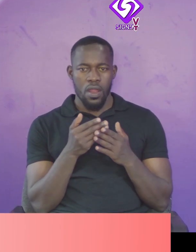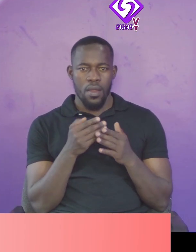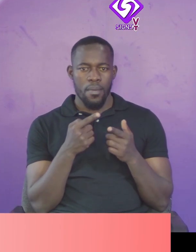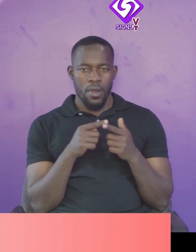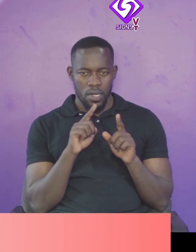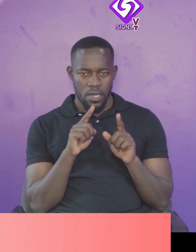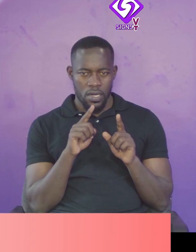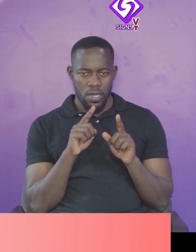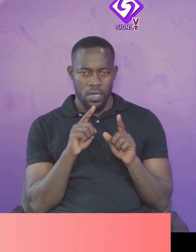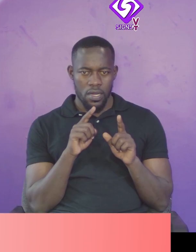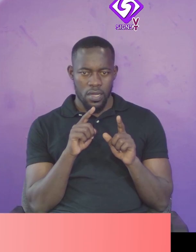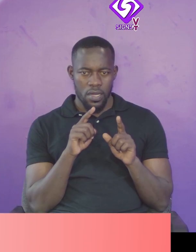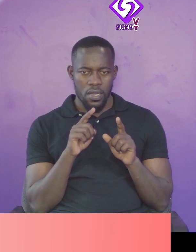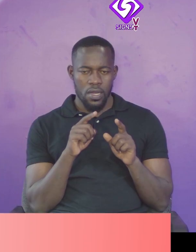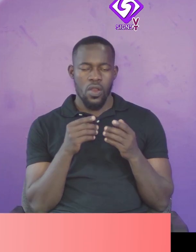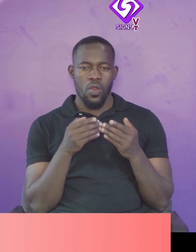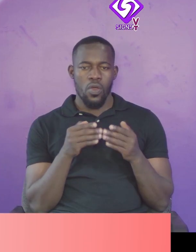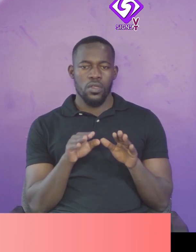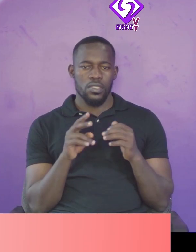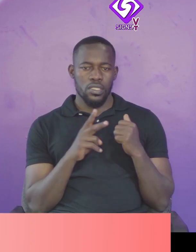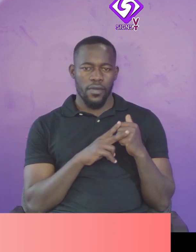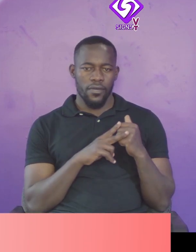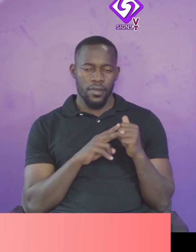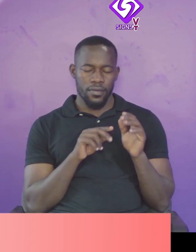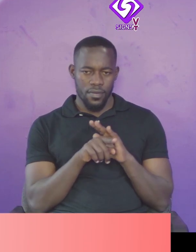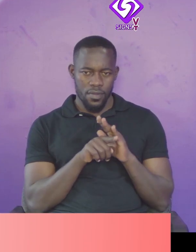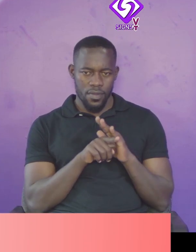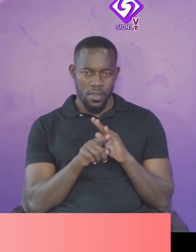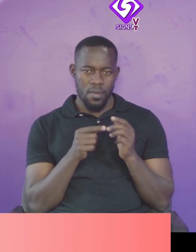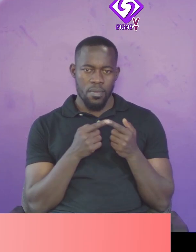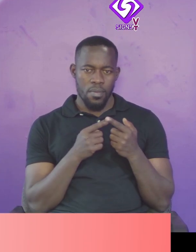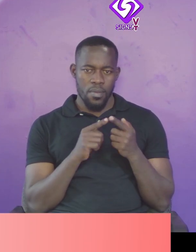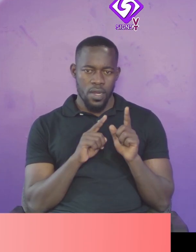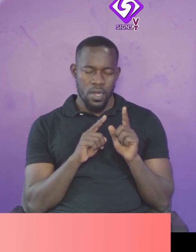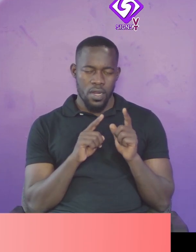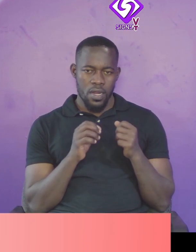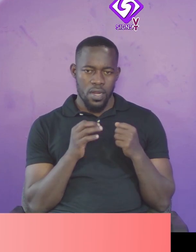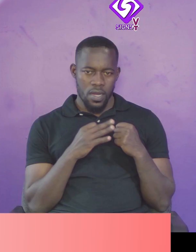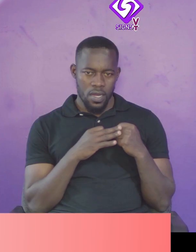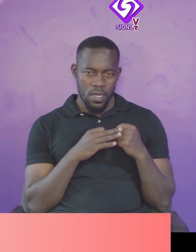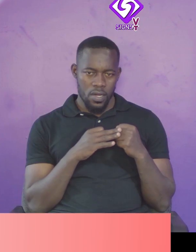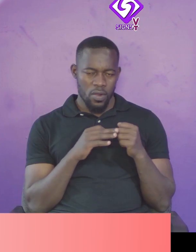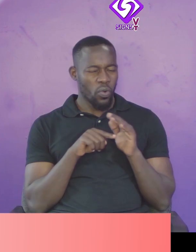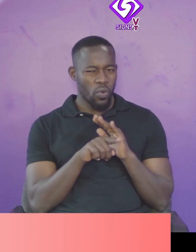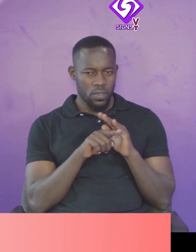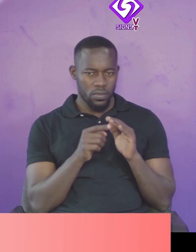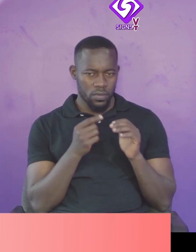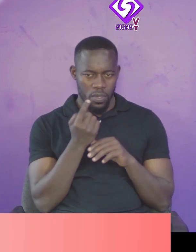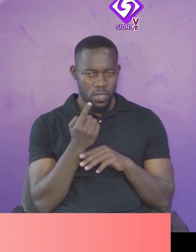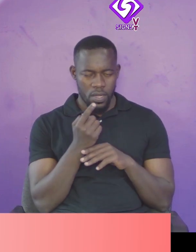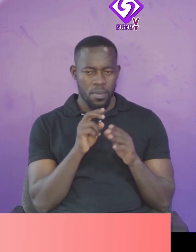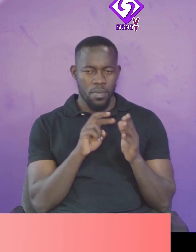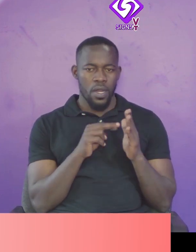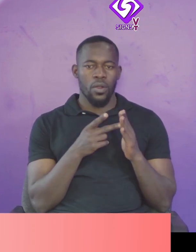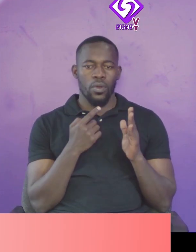managed only to concede 7 goals. Yes. And the 8th one, 8 goals only. So,